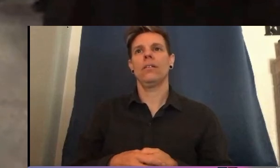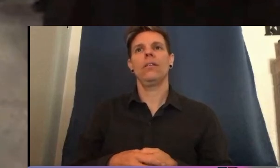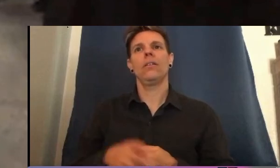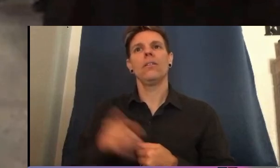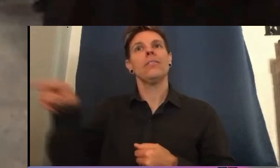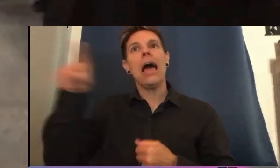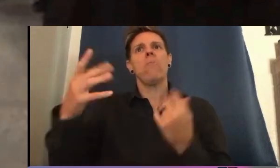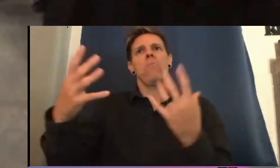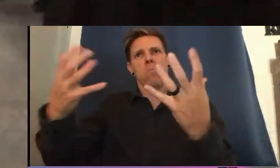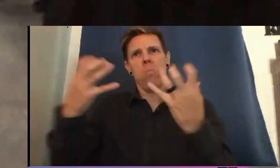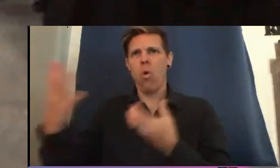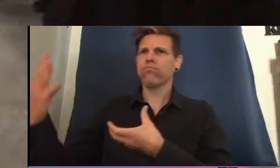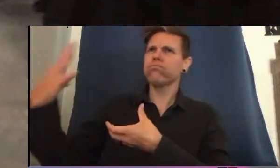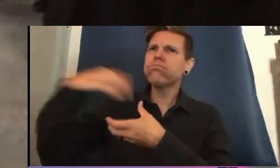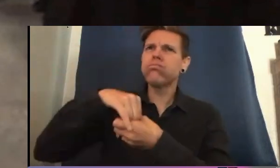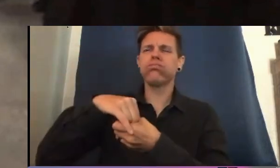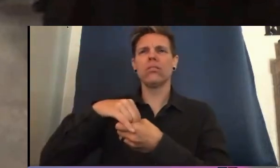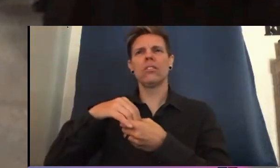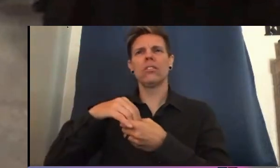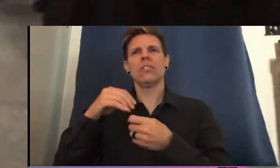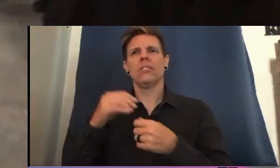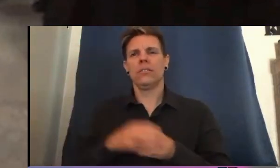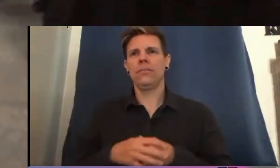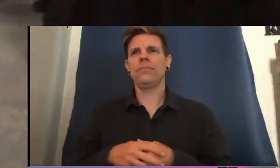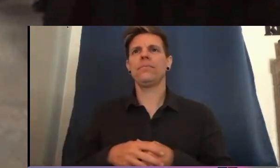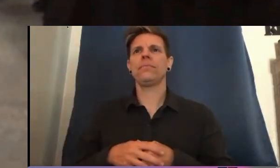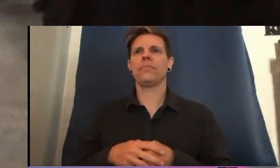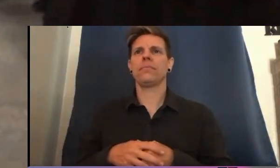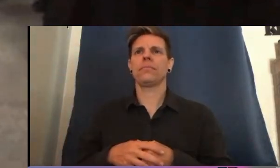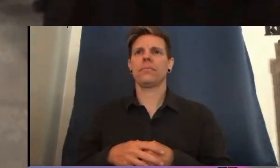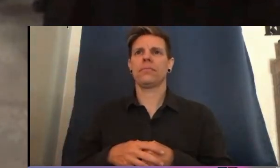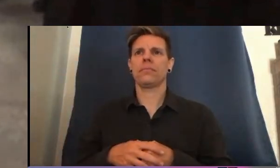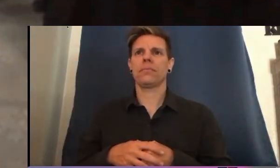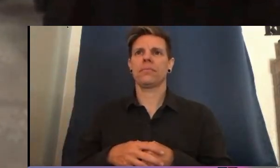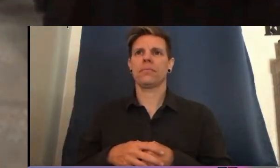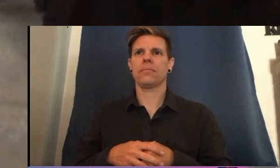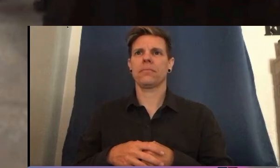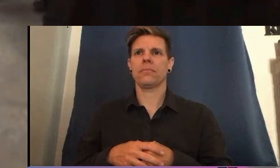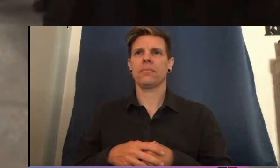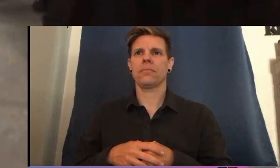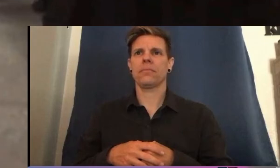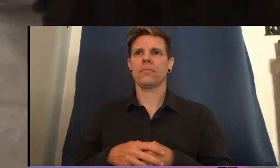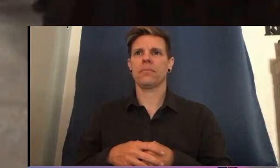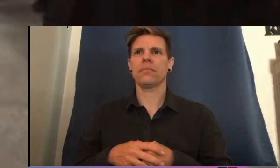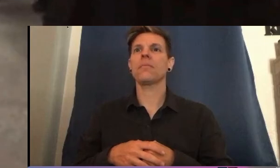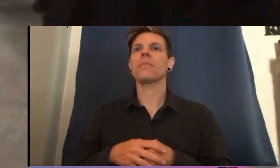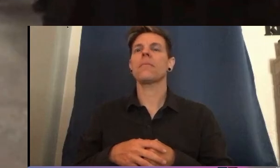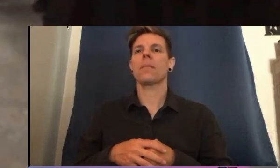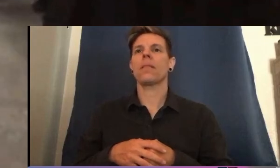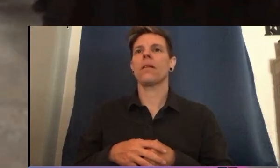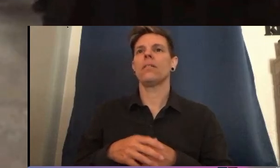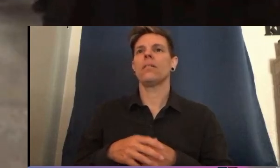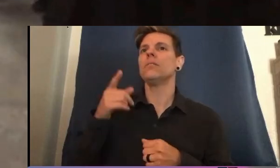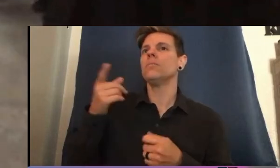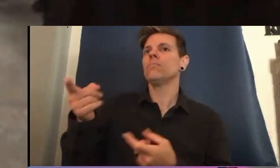The last one is that private information of Board of Health members was compromised.